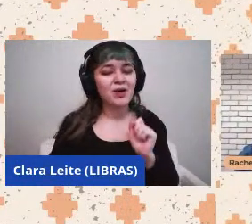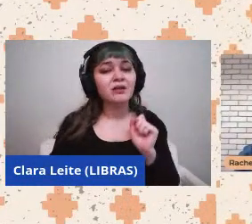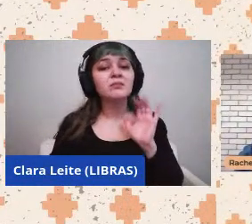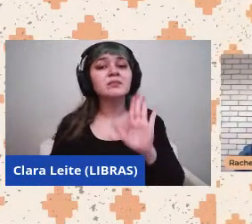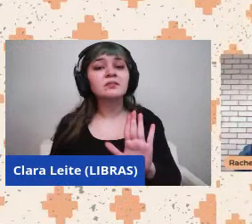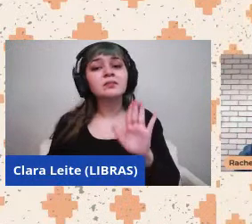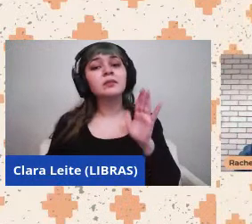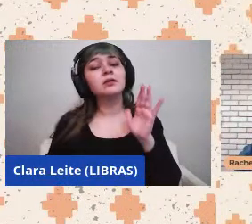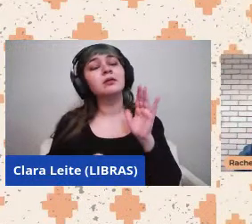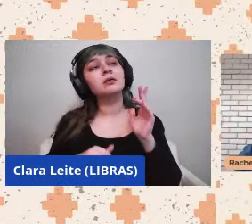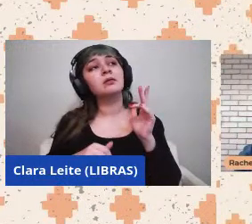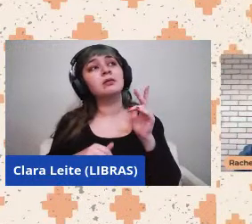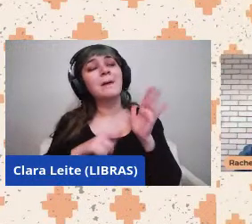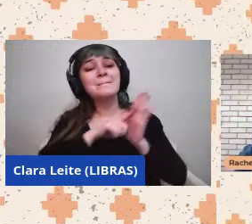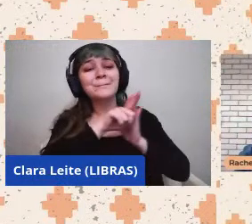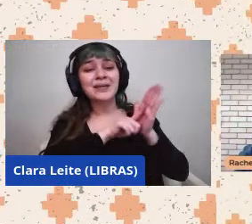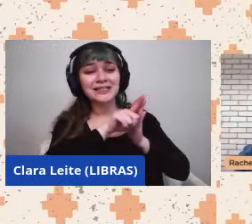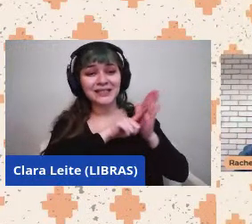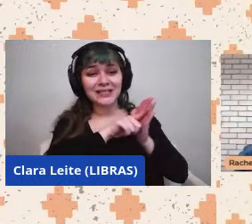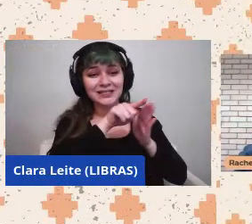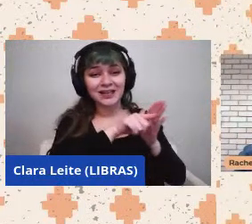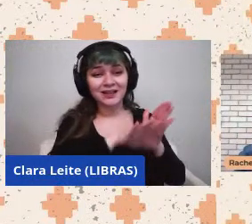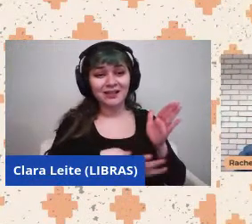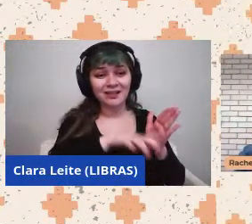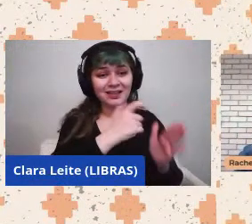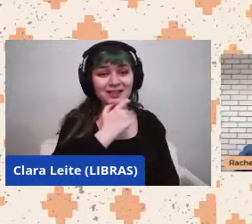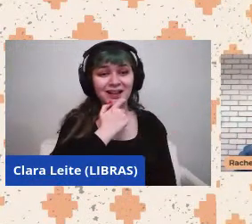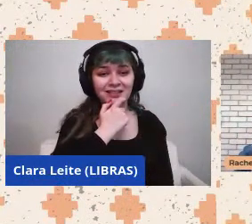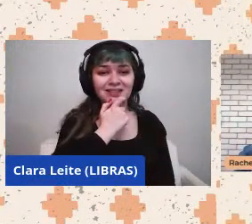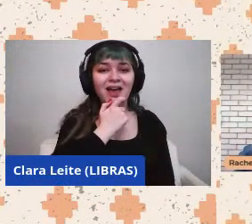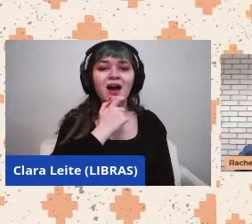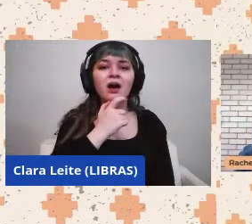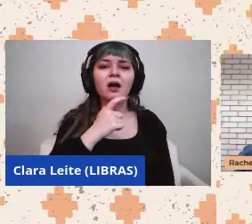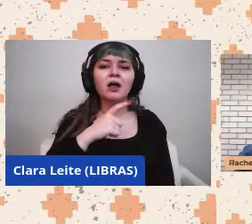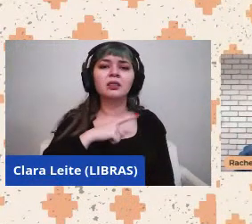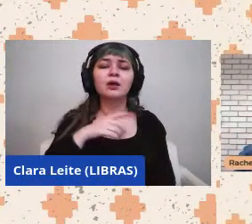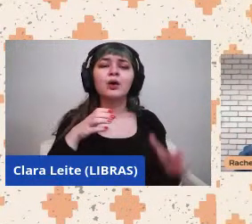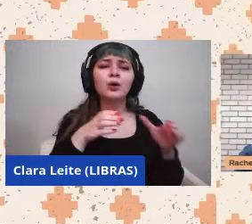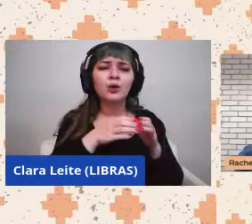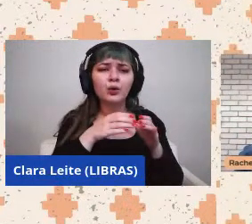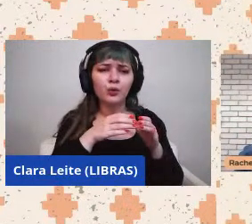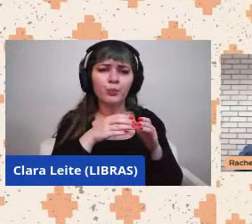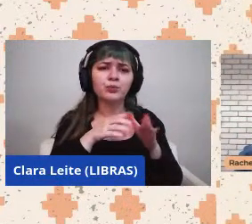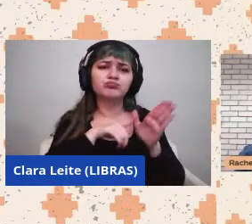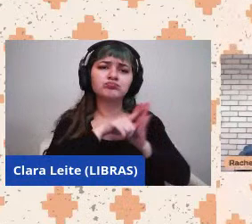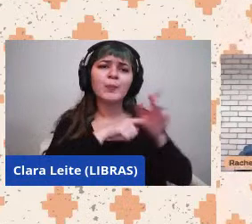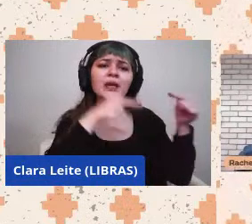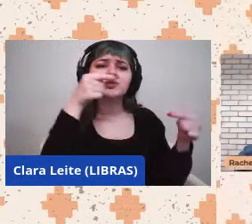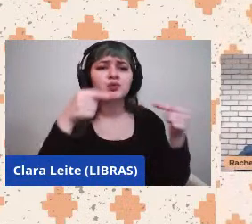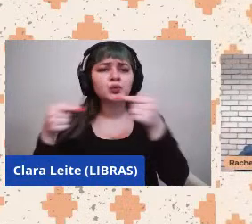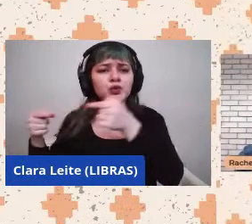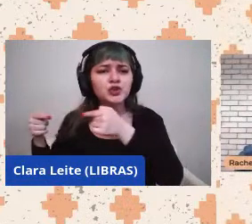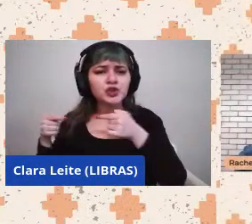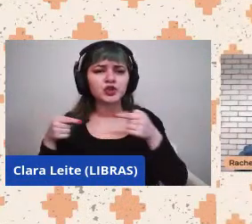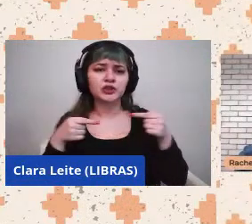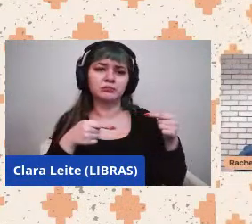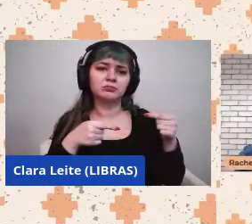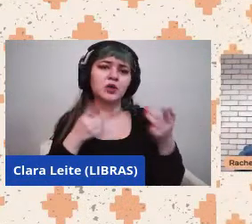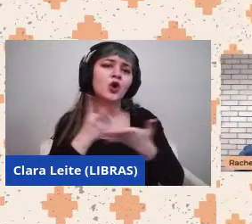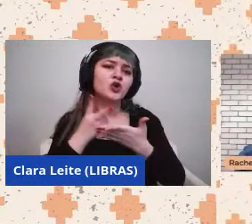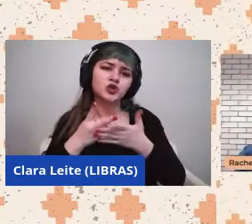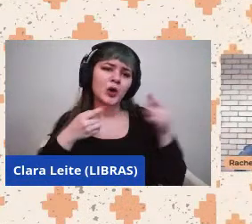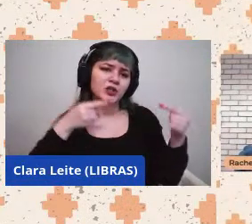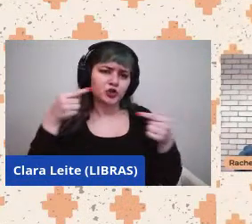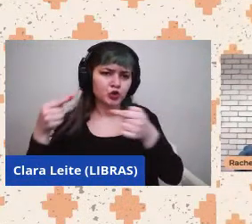increasingly researchers in England are making use of project advisory groups to discuss ongoing ethical discussions.